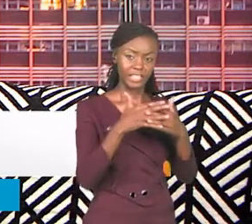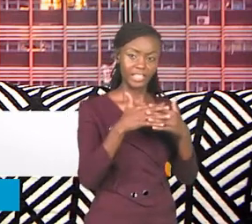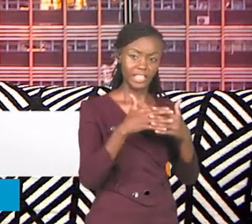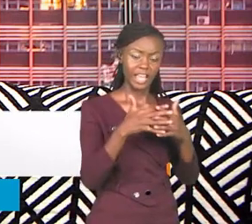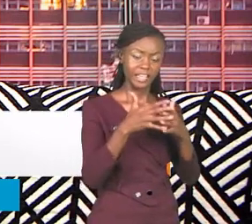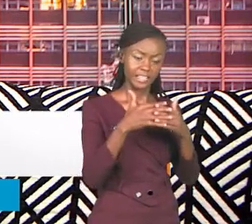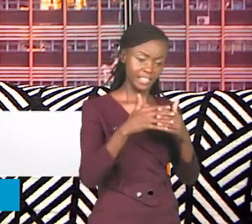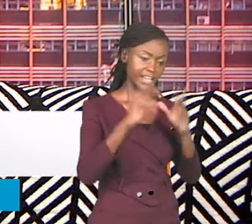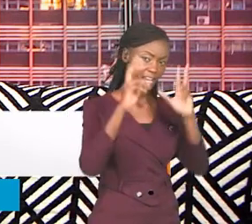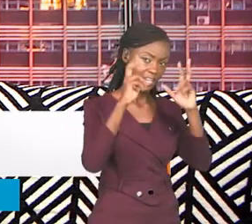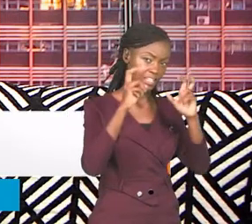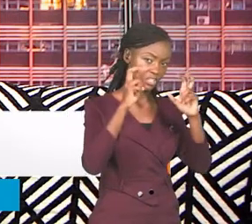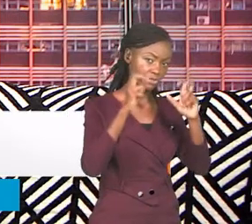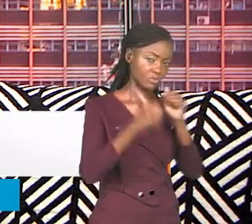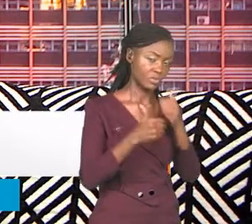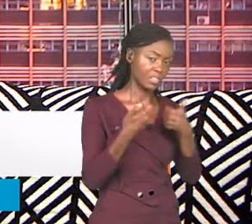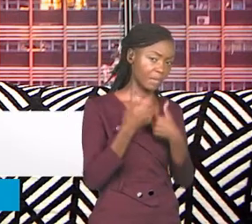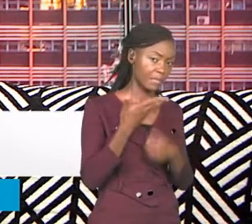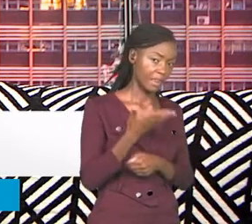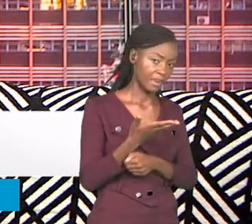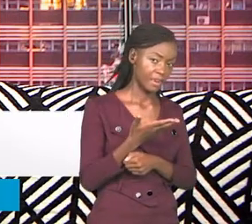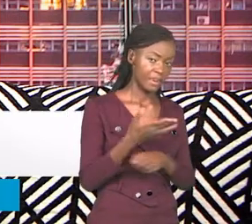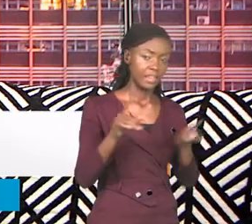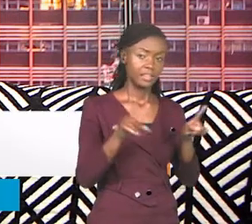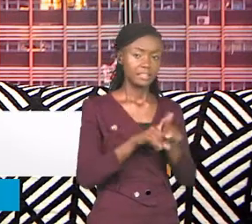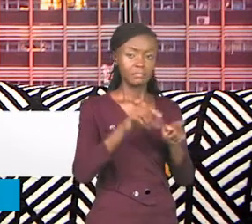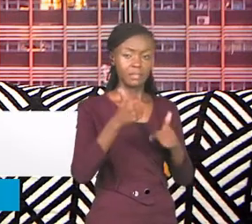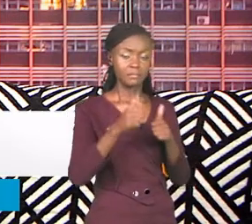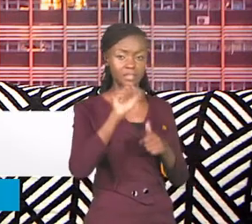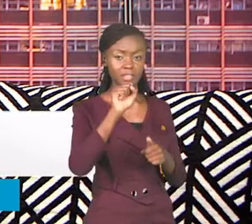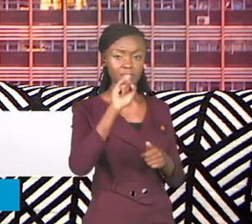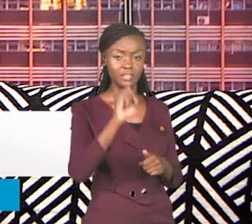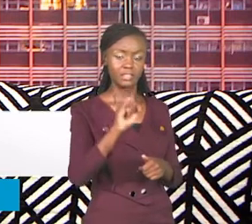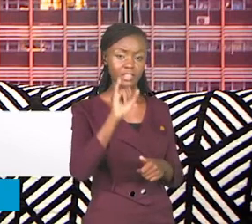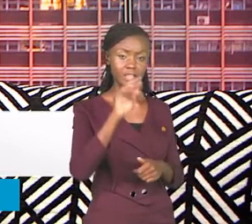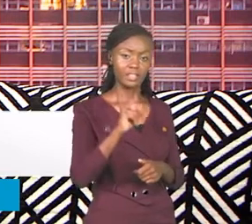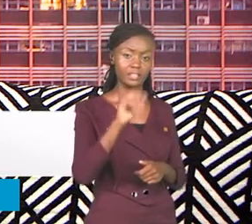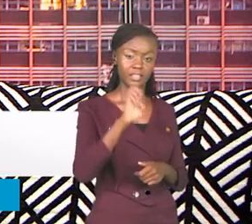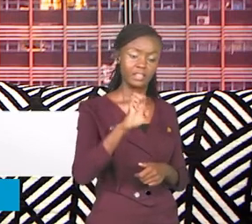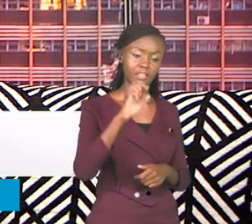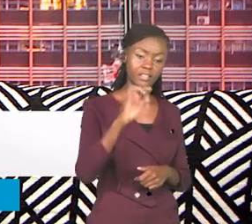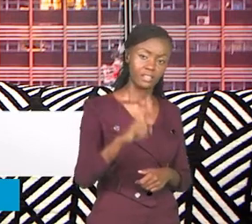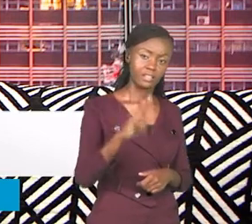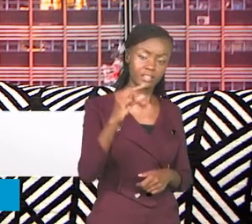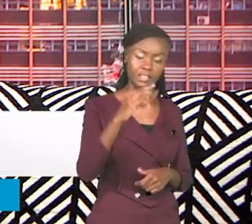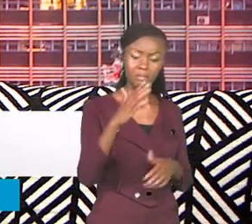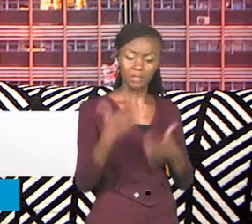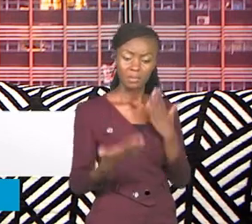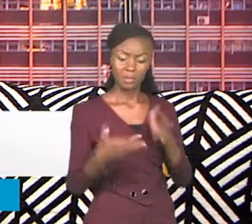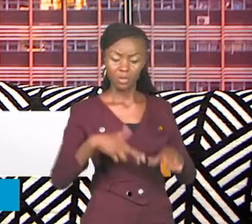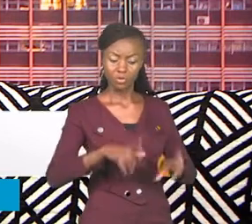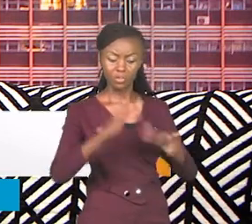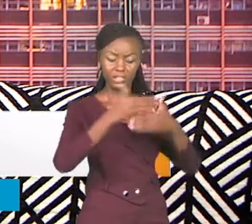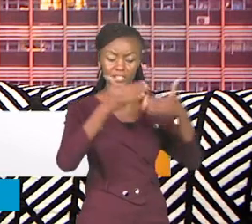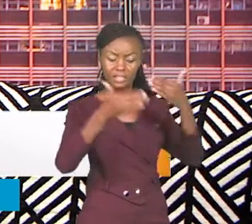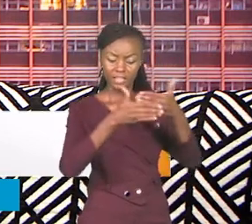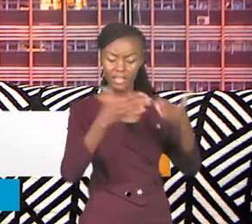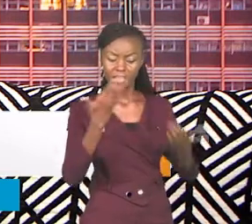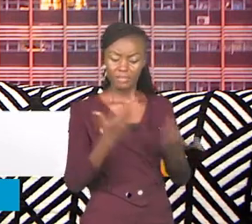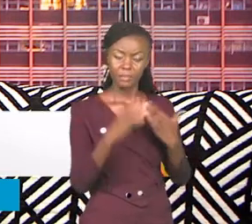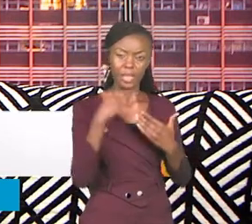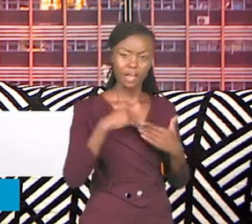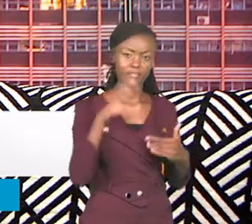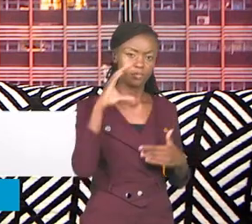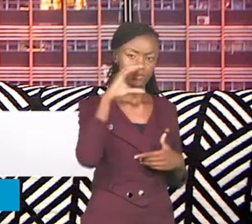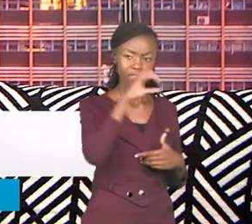road engineering issues around that area. Signage could be missing. Okay. Maybe the way the road was done, one or two things could just be